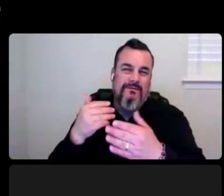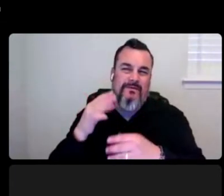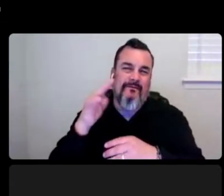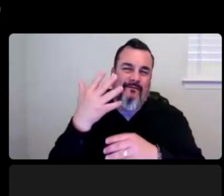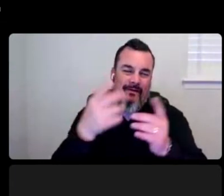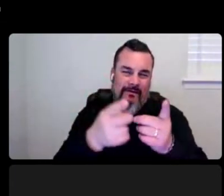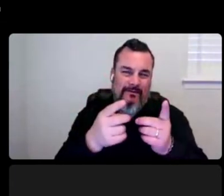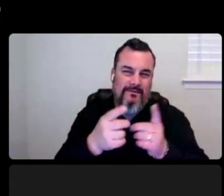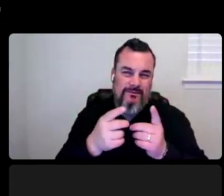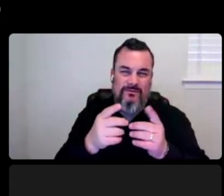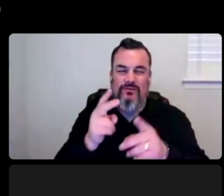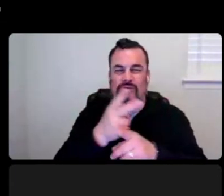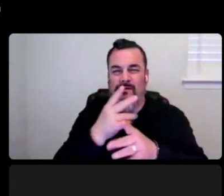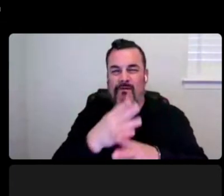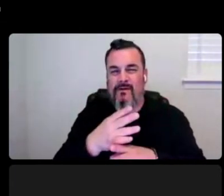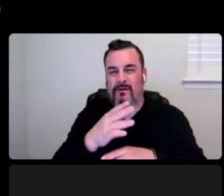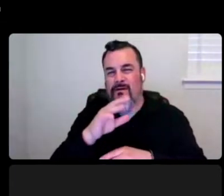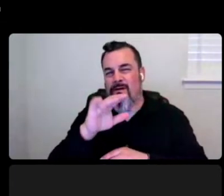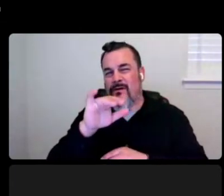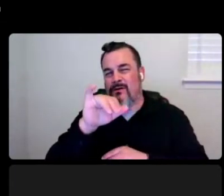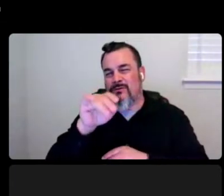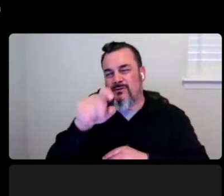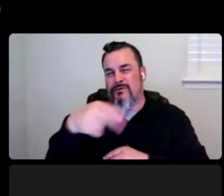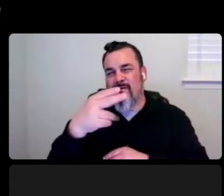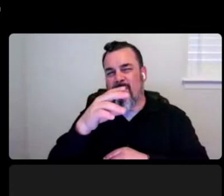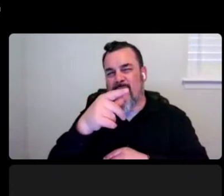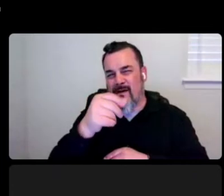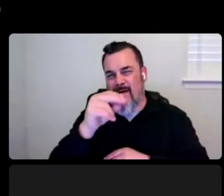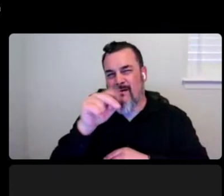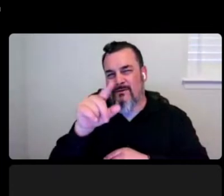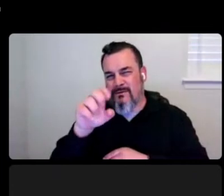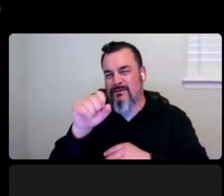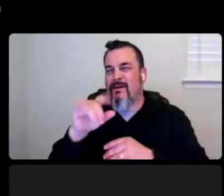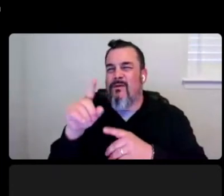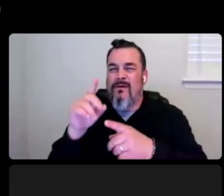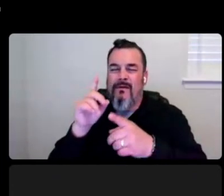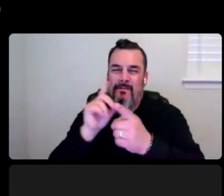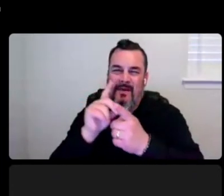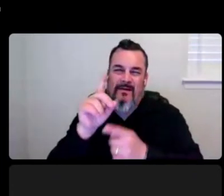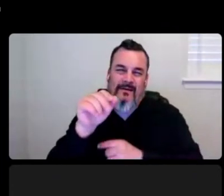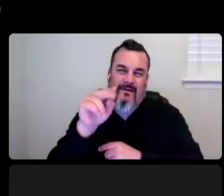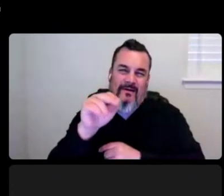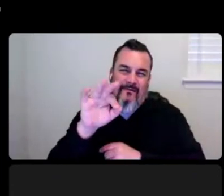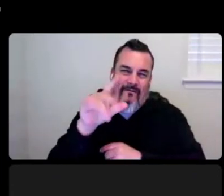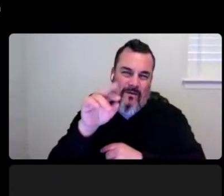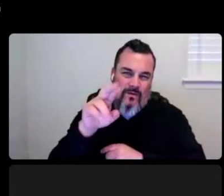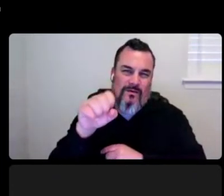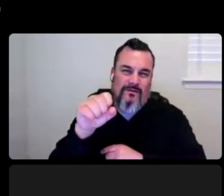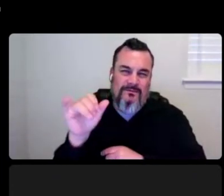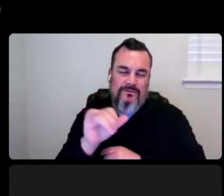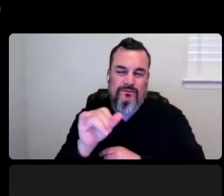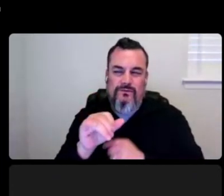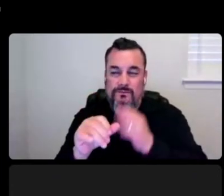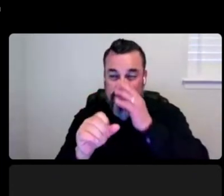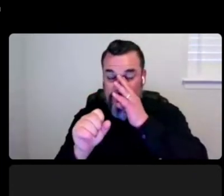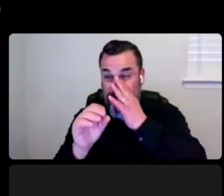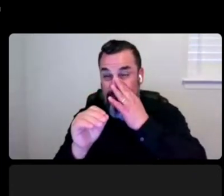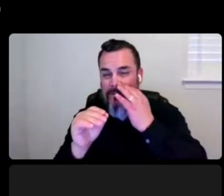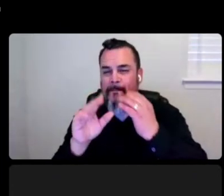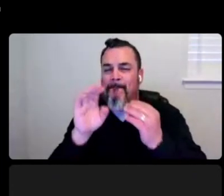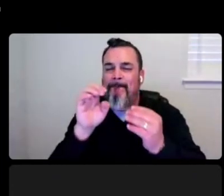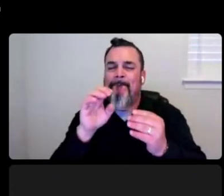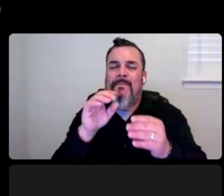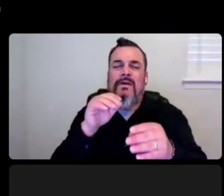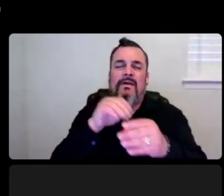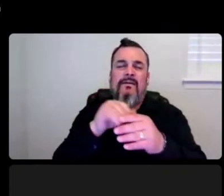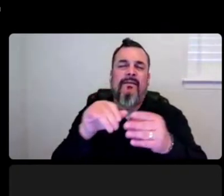District Supervisor Jose Gonzalez. That's where I met Dan Flores too. So Just being in this,